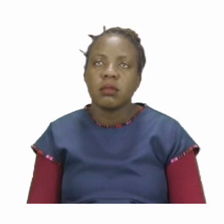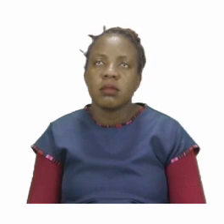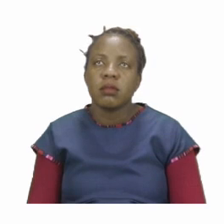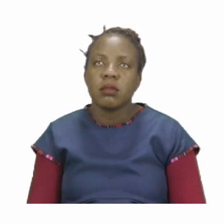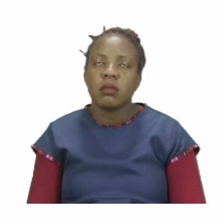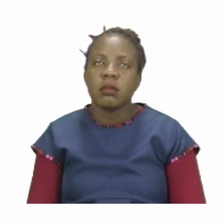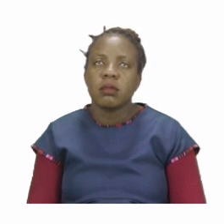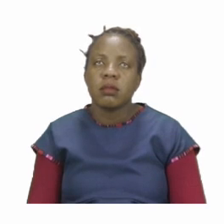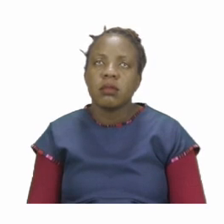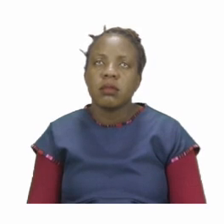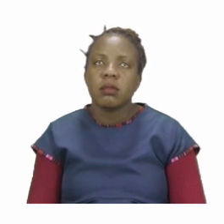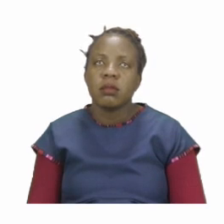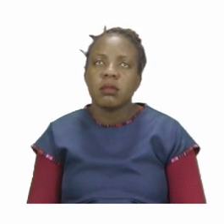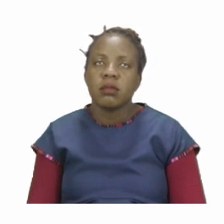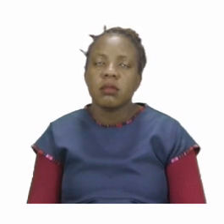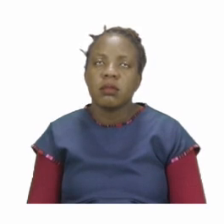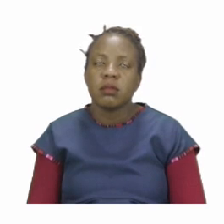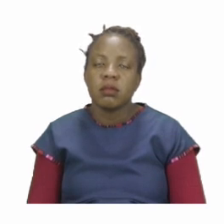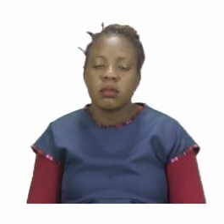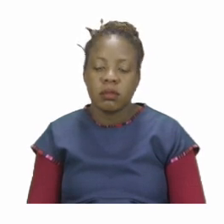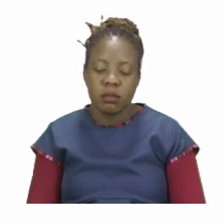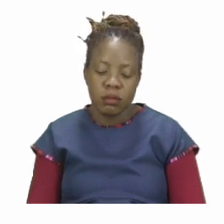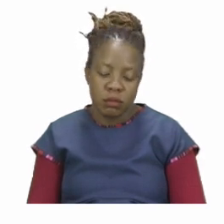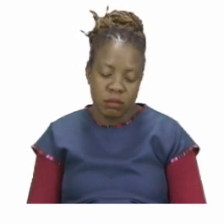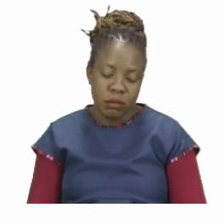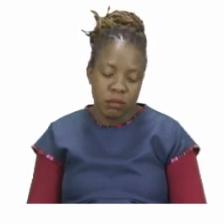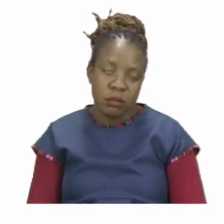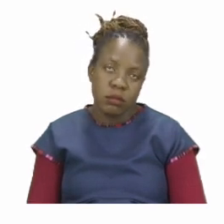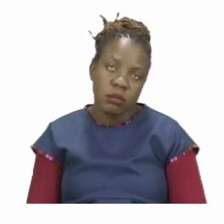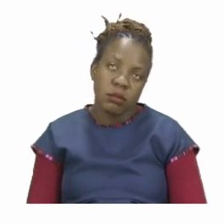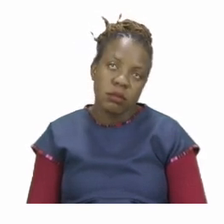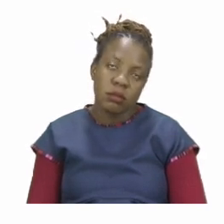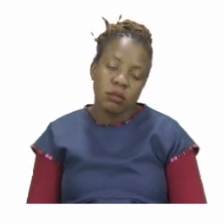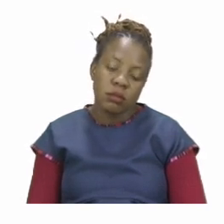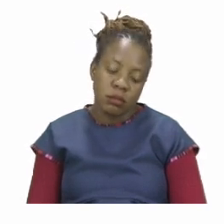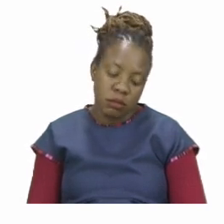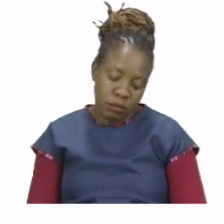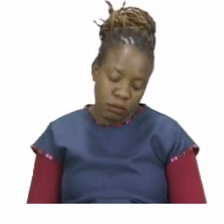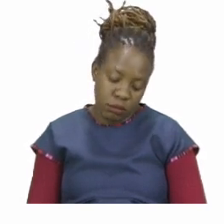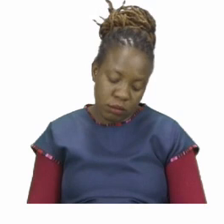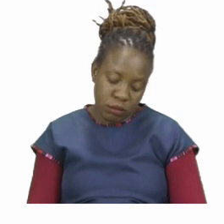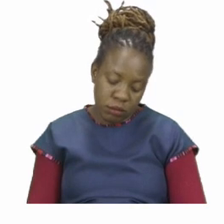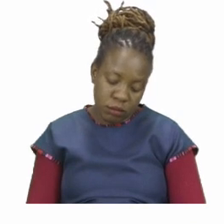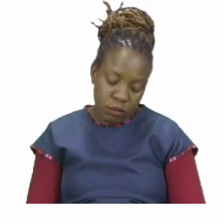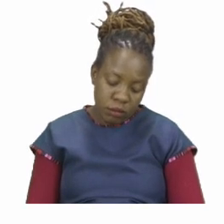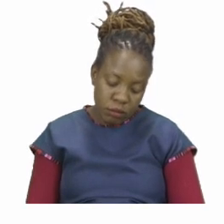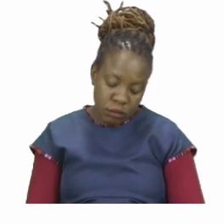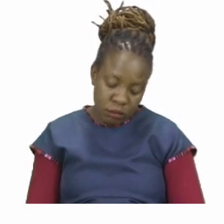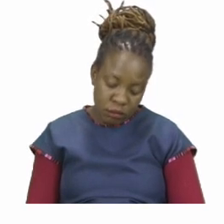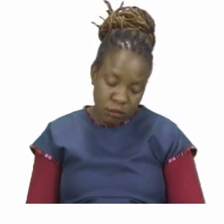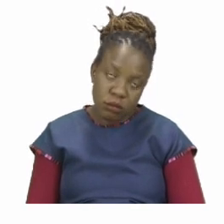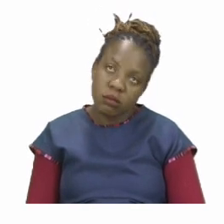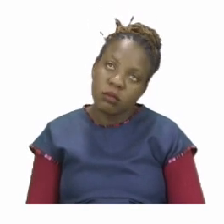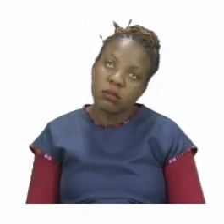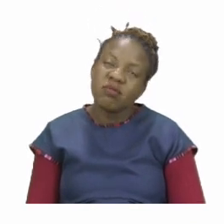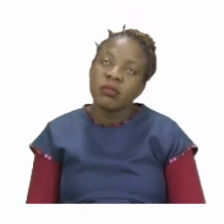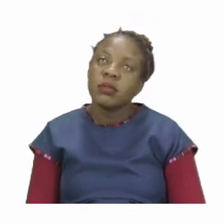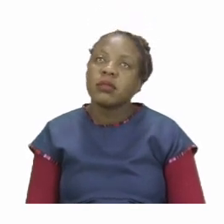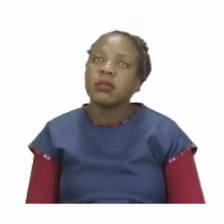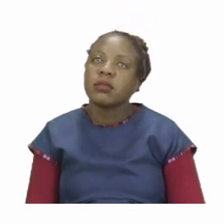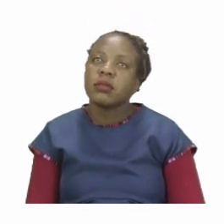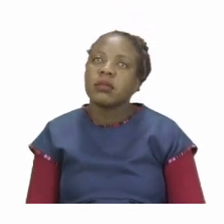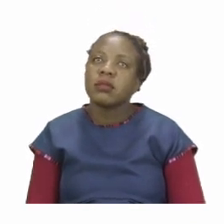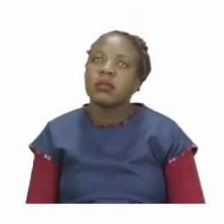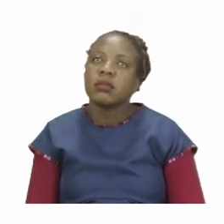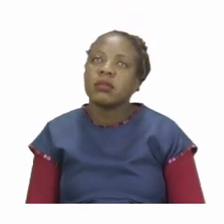word bath. So I'm going to put that on the board for you. So we say the first word